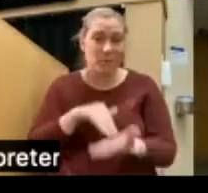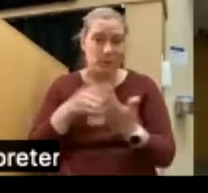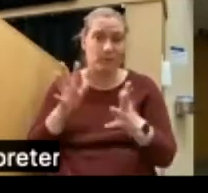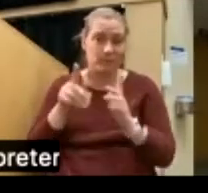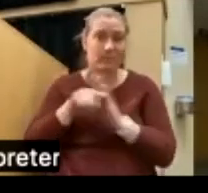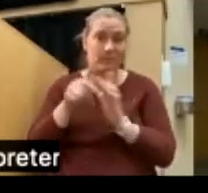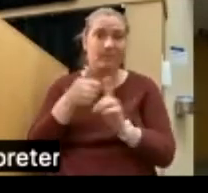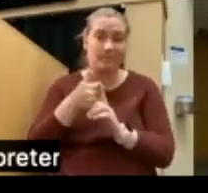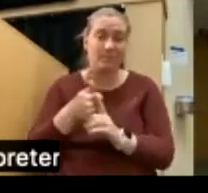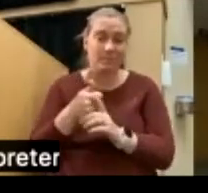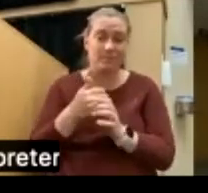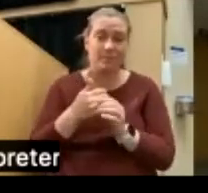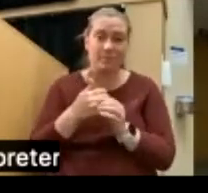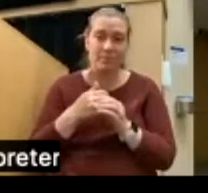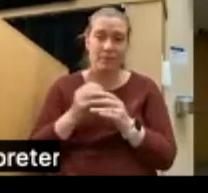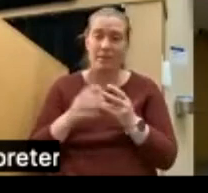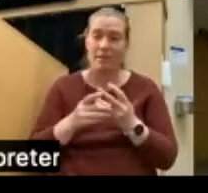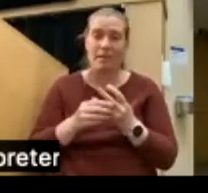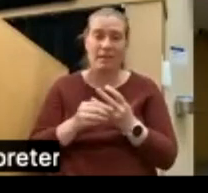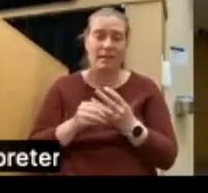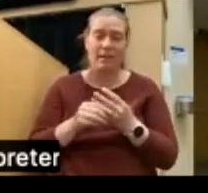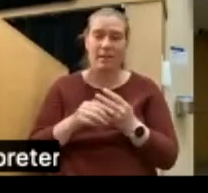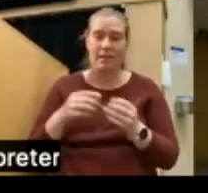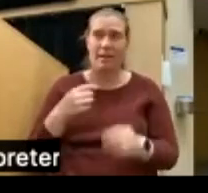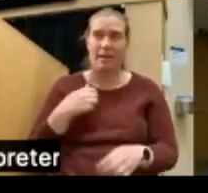I don't give this talk a single time or